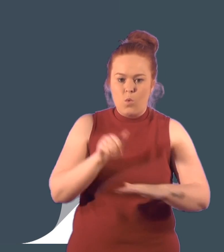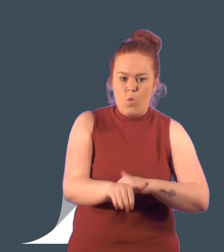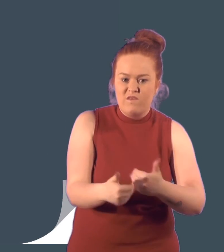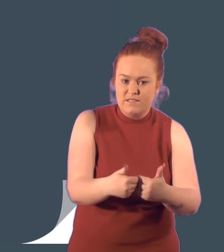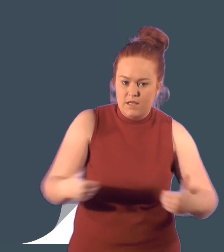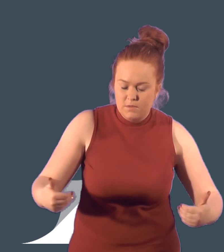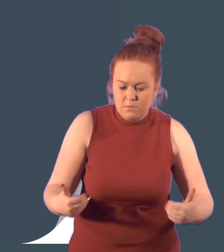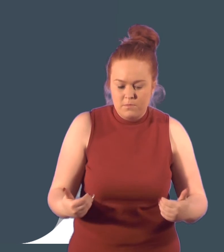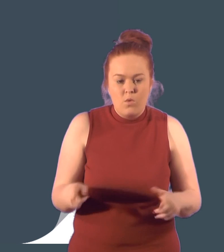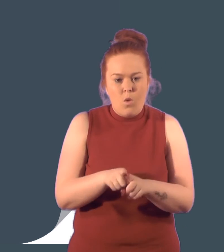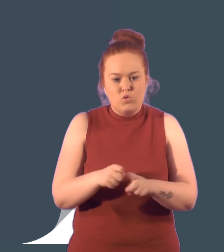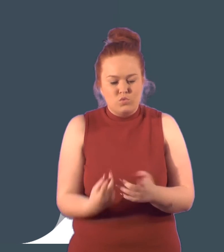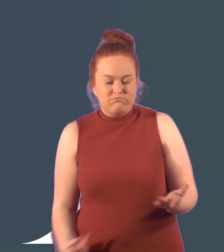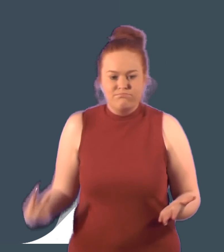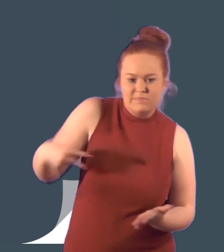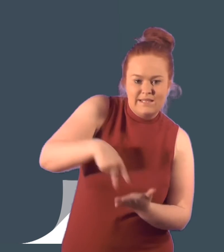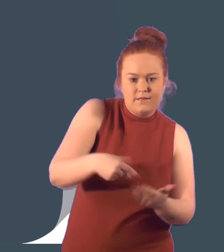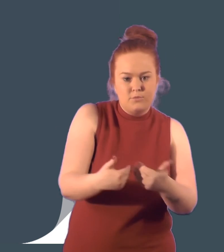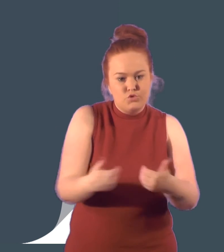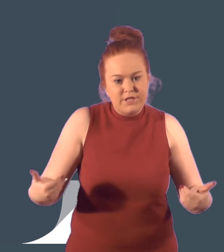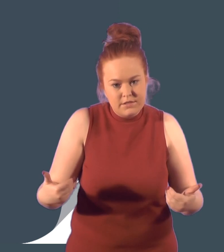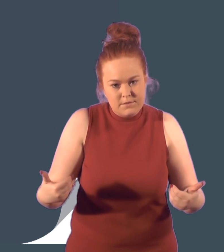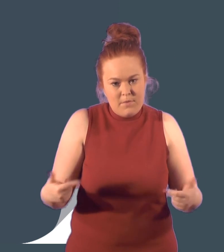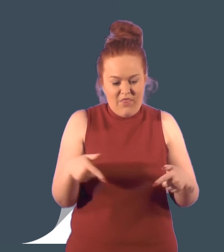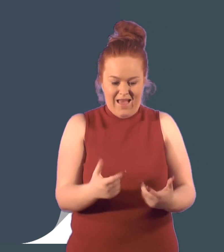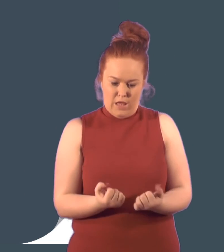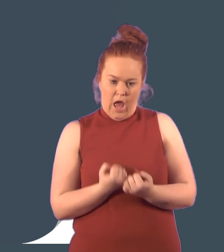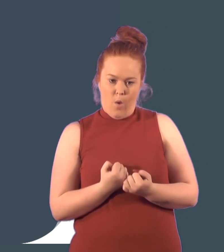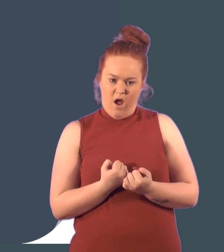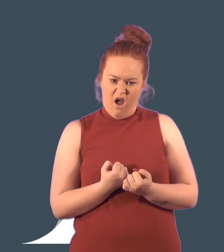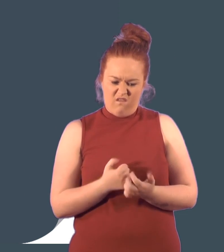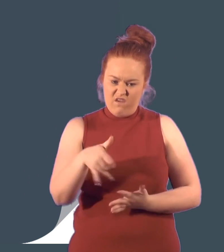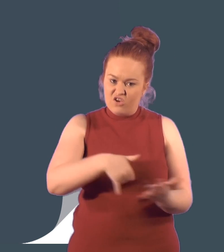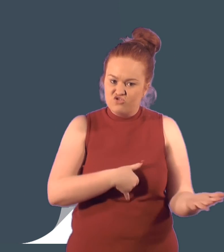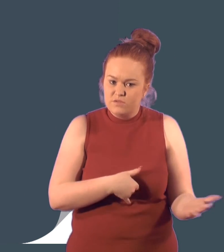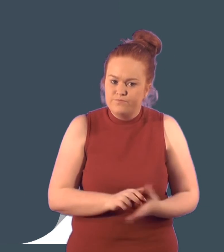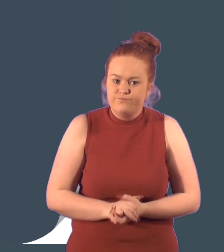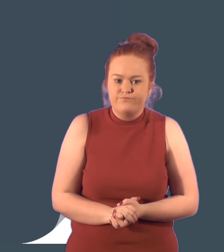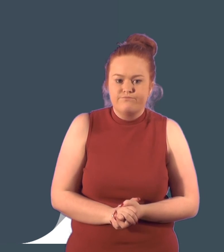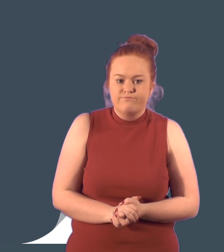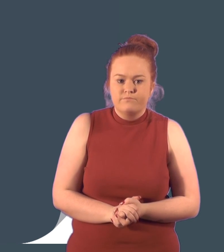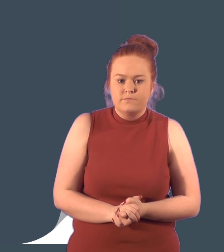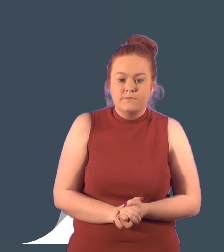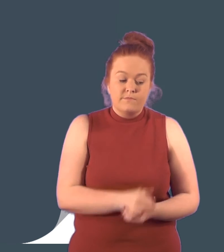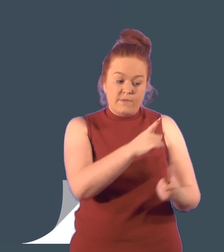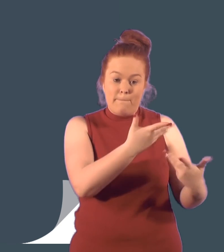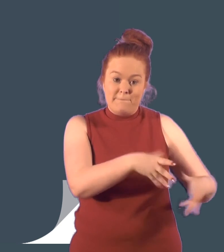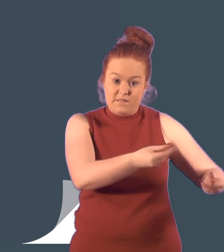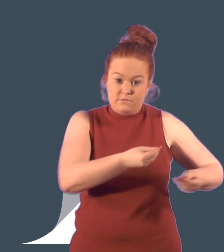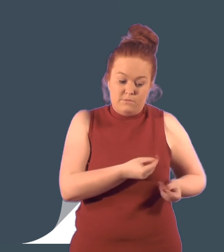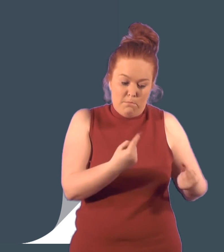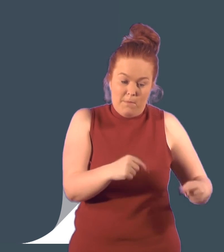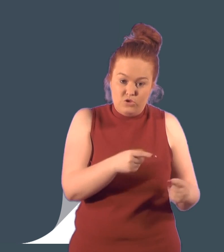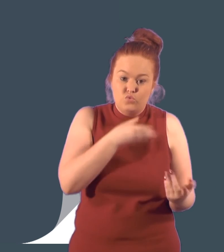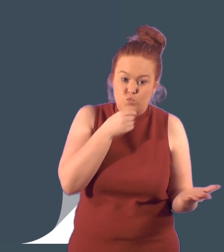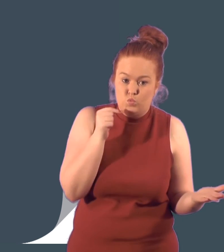Up to Sectarianism. And this is just our version of that. They've given us permission to use it. You can see we've got this lovely ladder that's been drawn